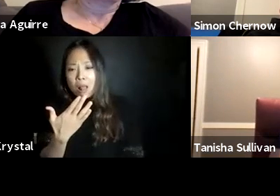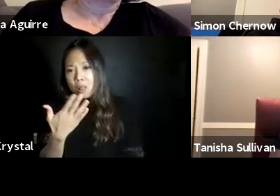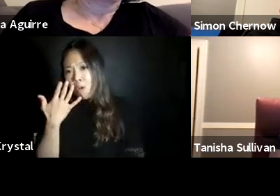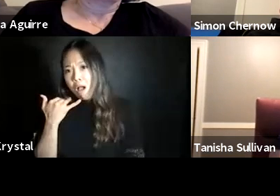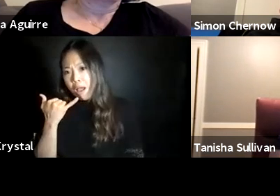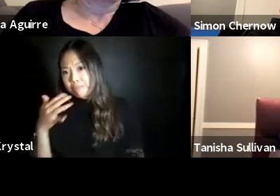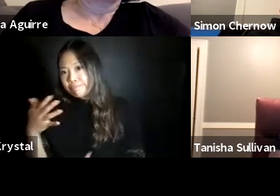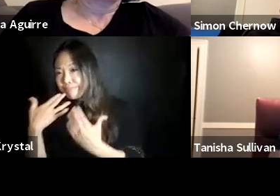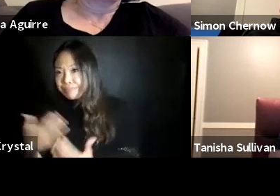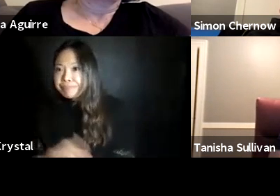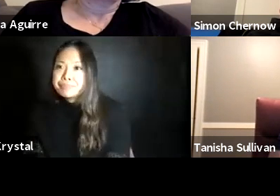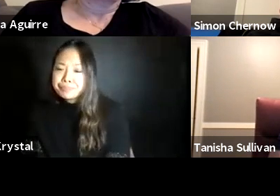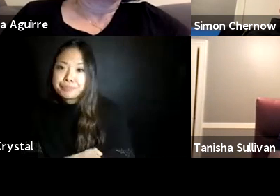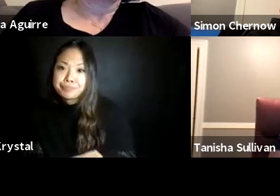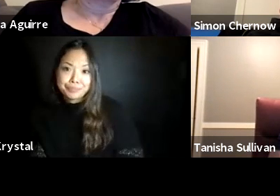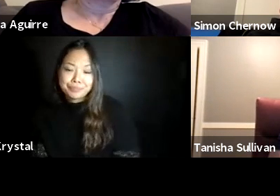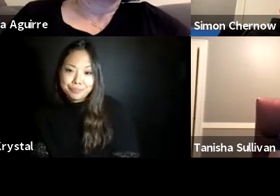Thank you very much.